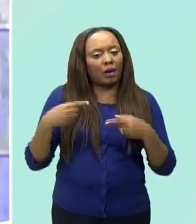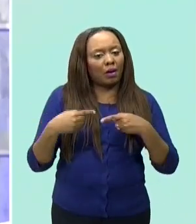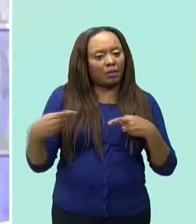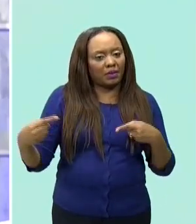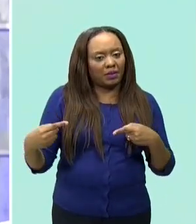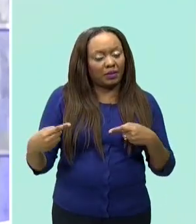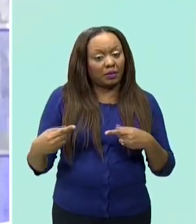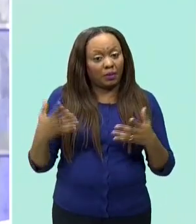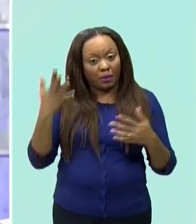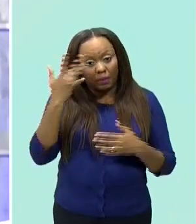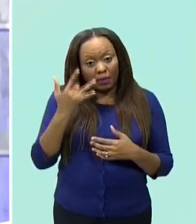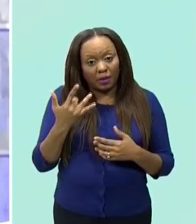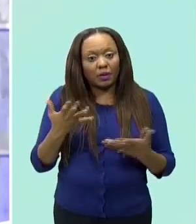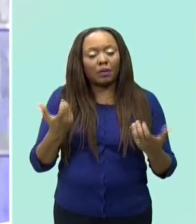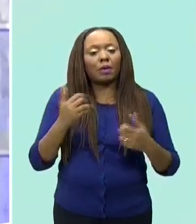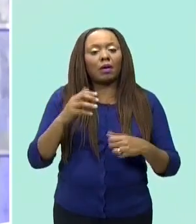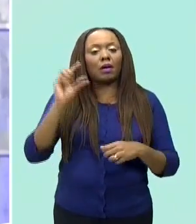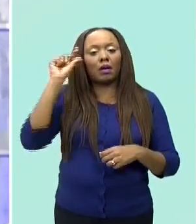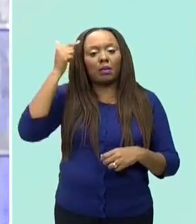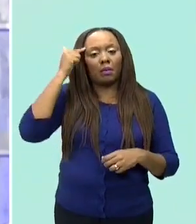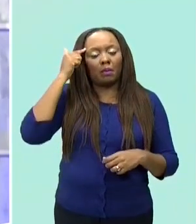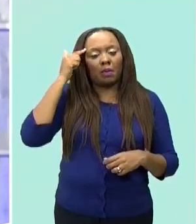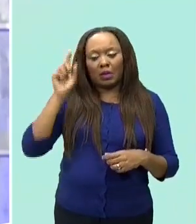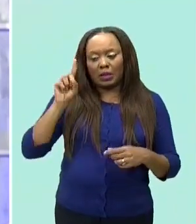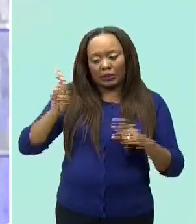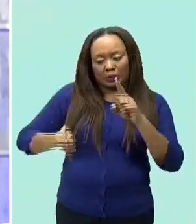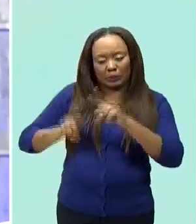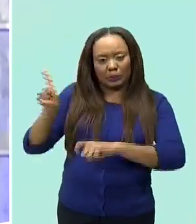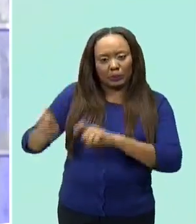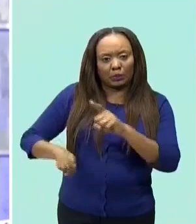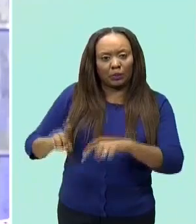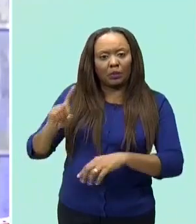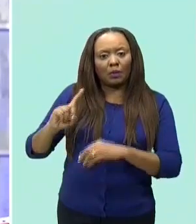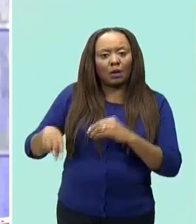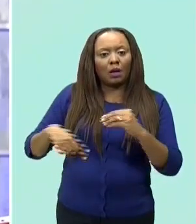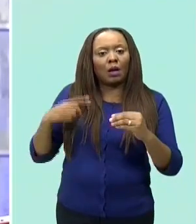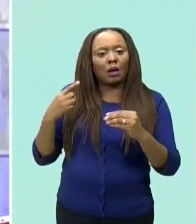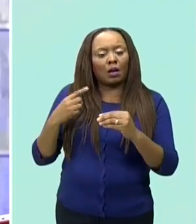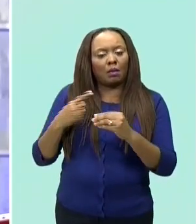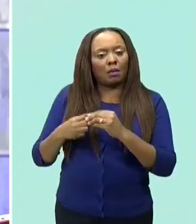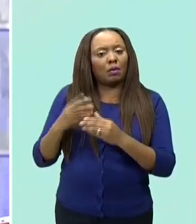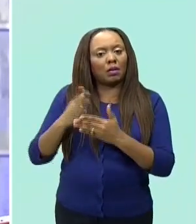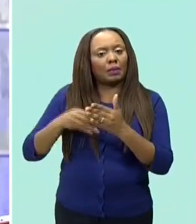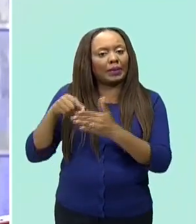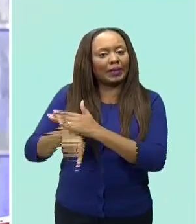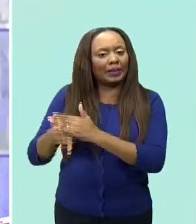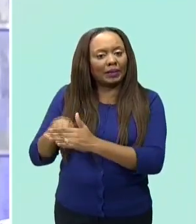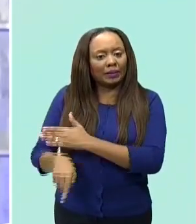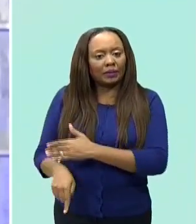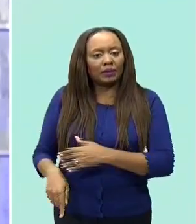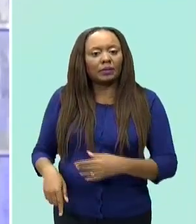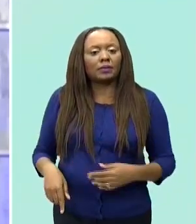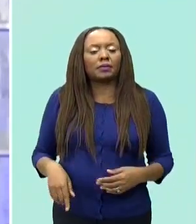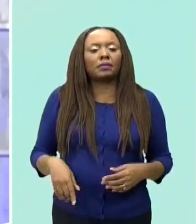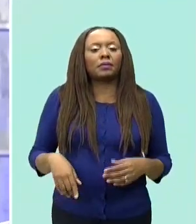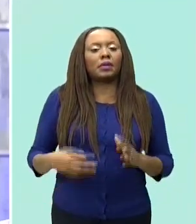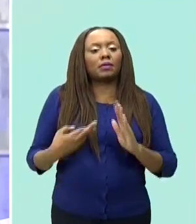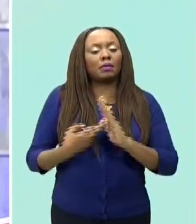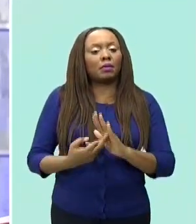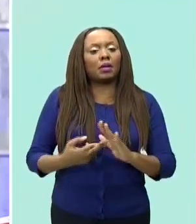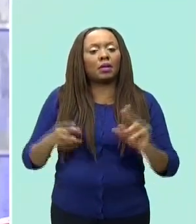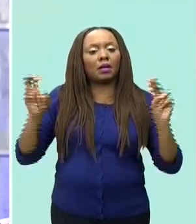opposition, calling on the government to launch an inquiry into the extrajudicial killings. They represent the Mourning Family and